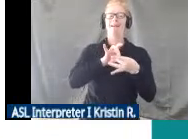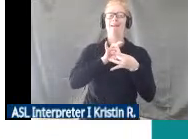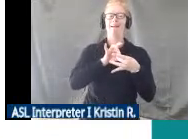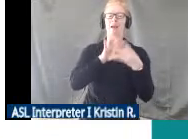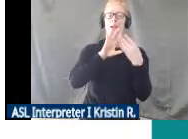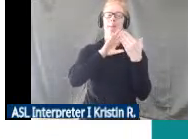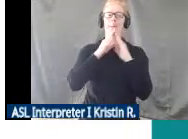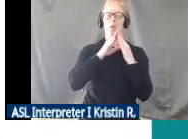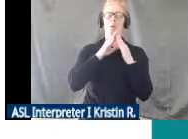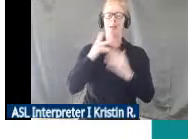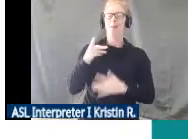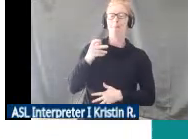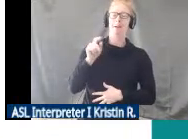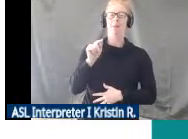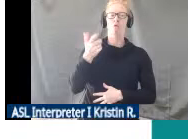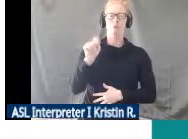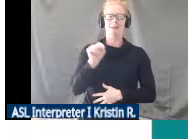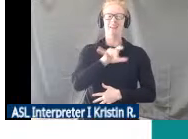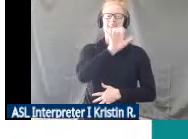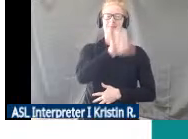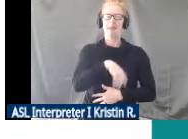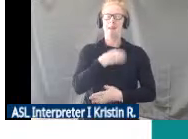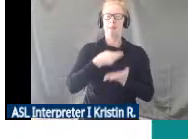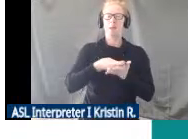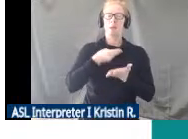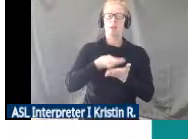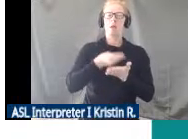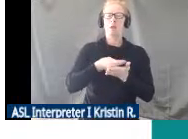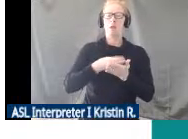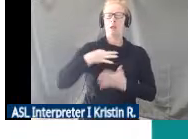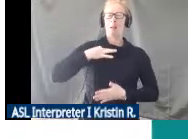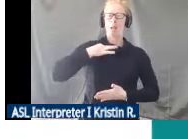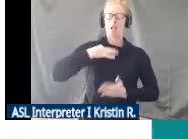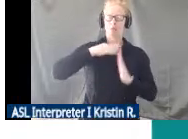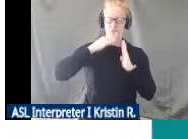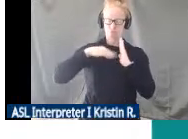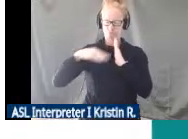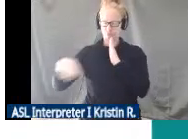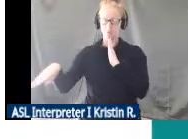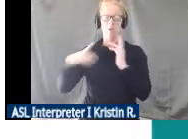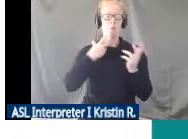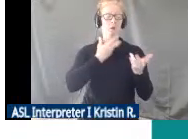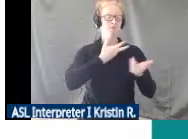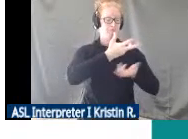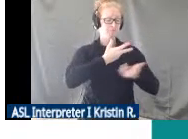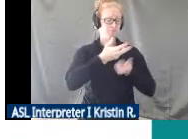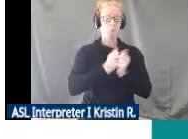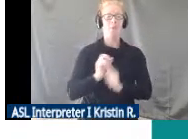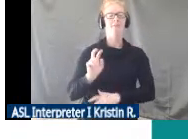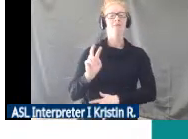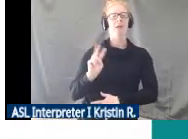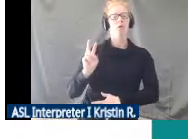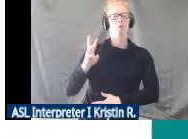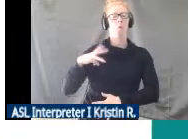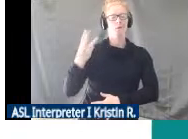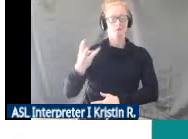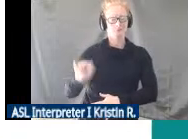That is a grant application that the program worked very closely with the City of Vancouver on to help develop. City